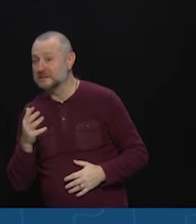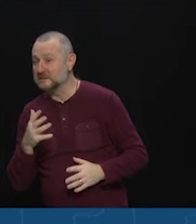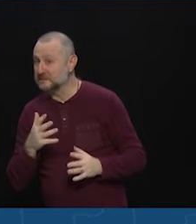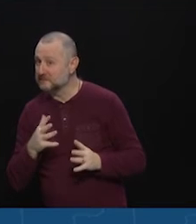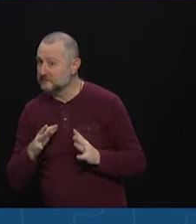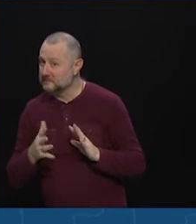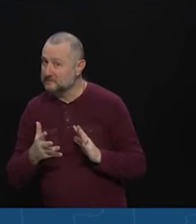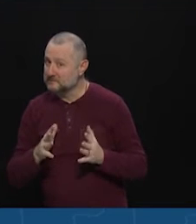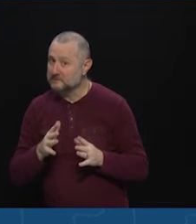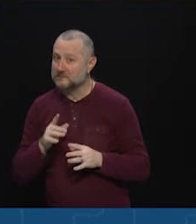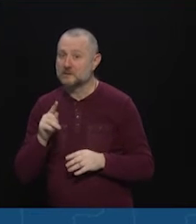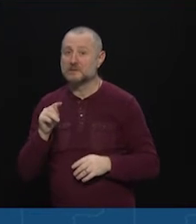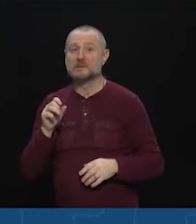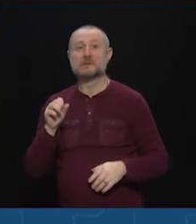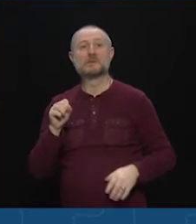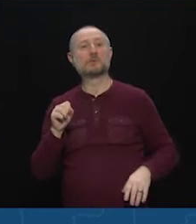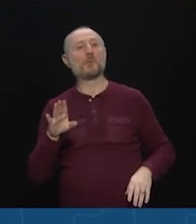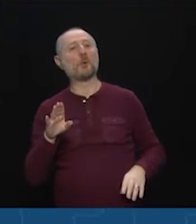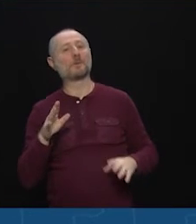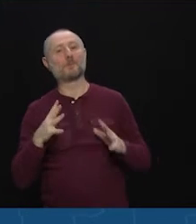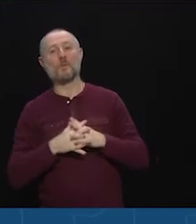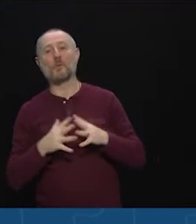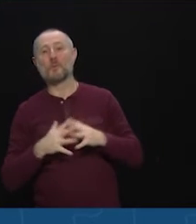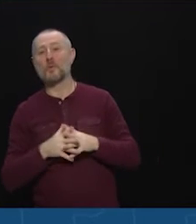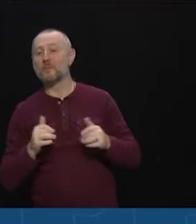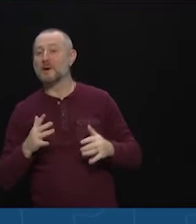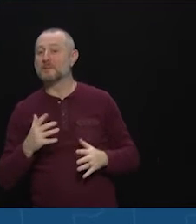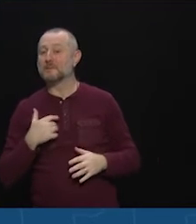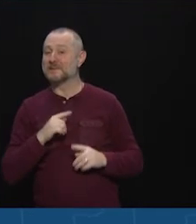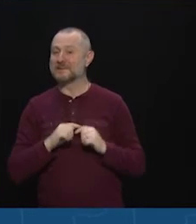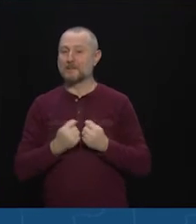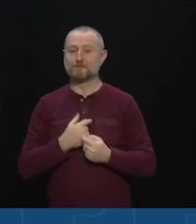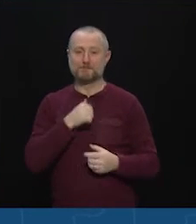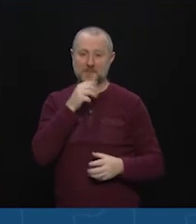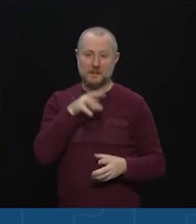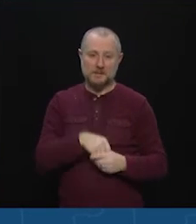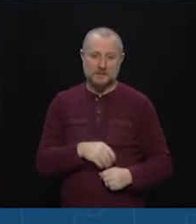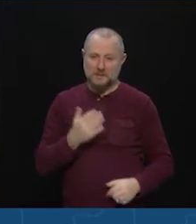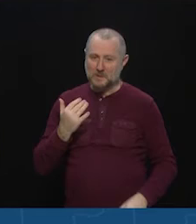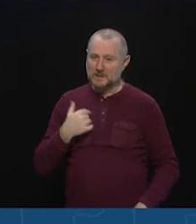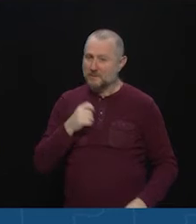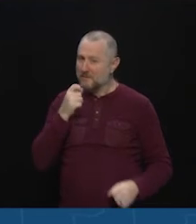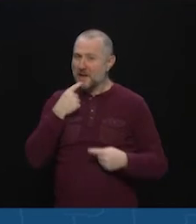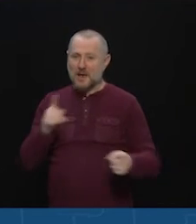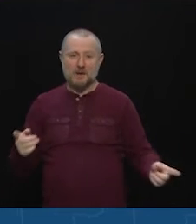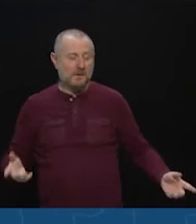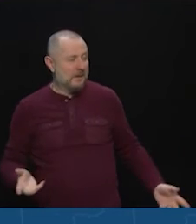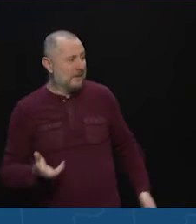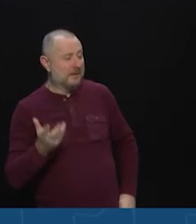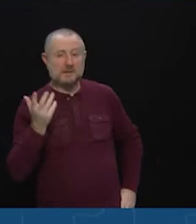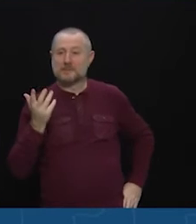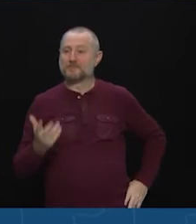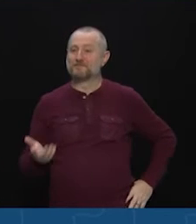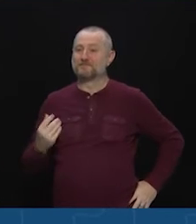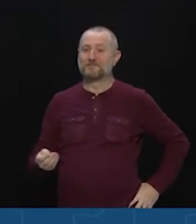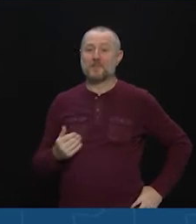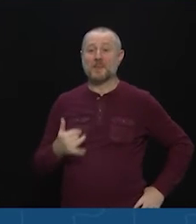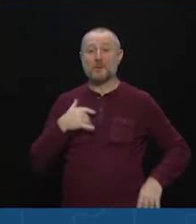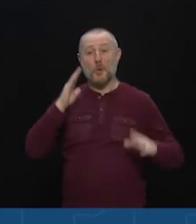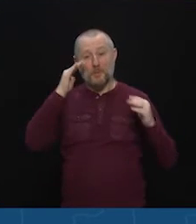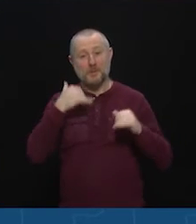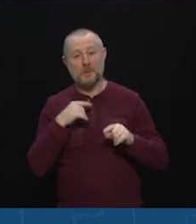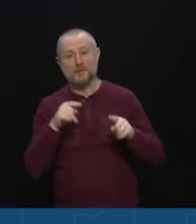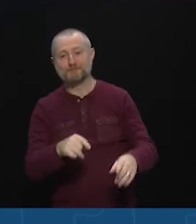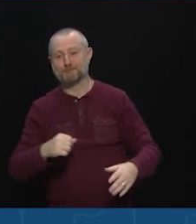Bowl that somebody else's team will be playing in. I don't know why I had to say that. I had hoped to be there, but not this time. There's always next